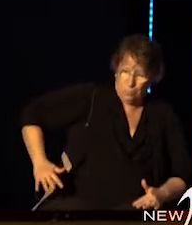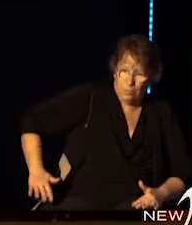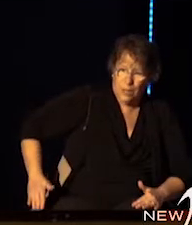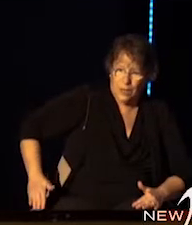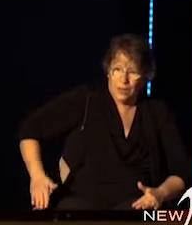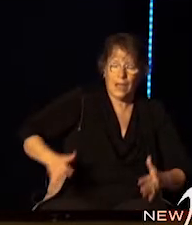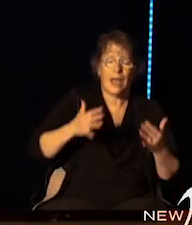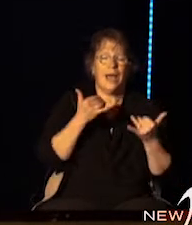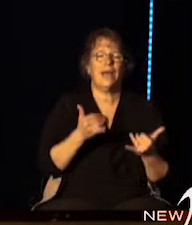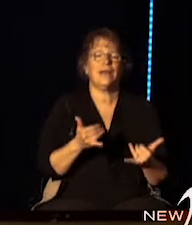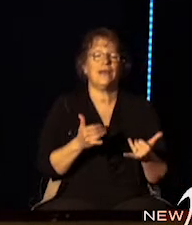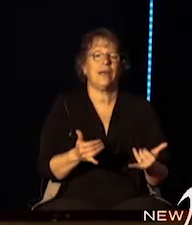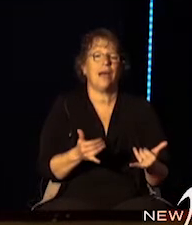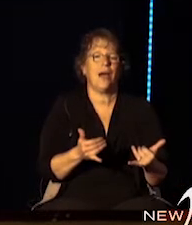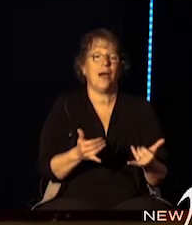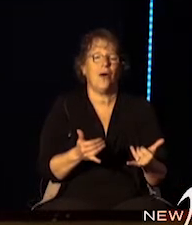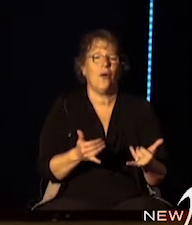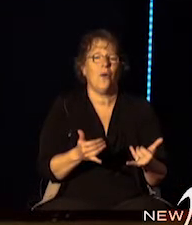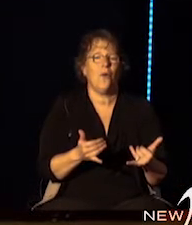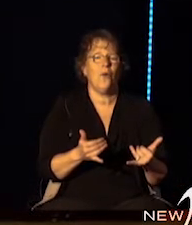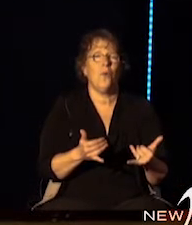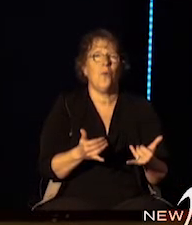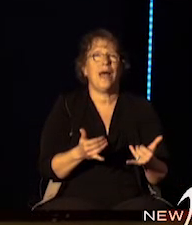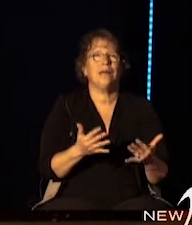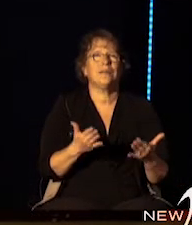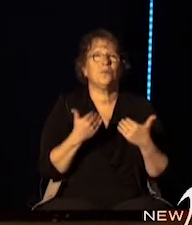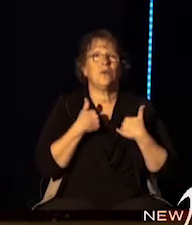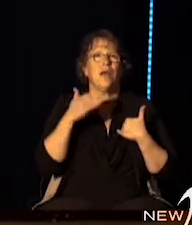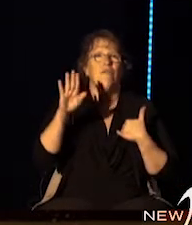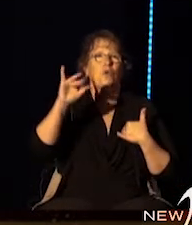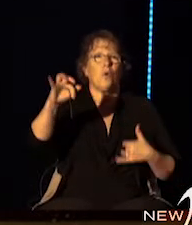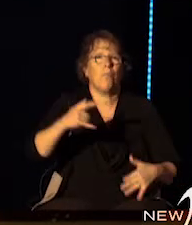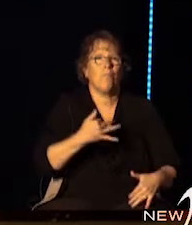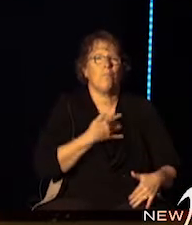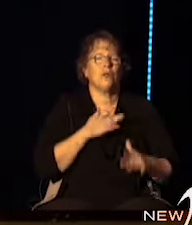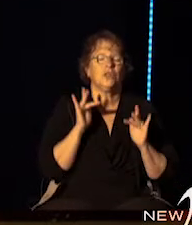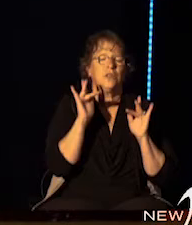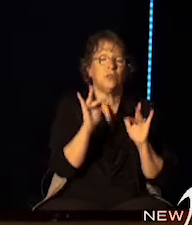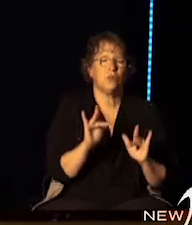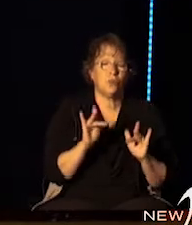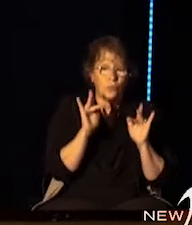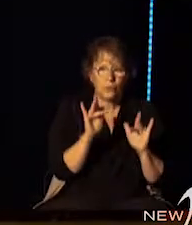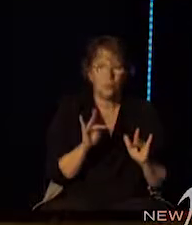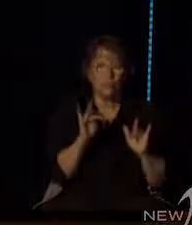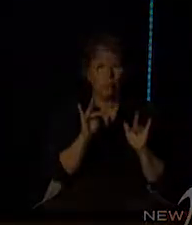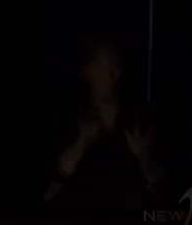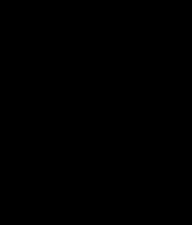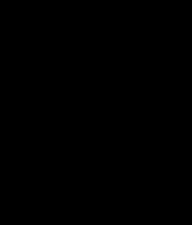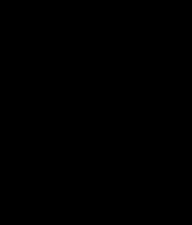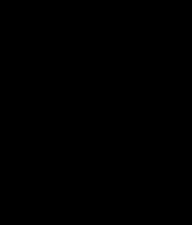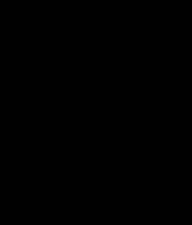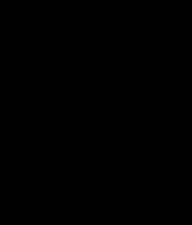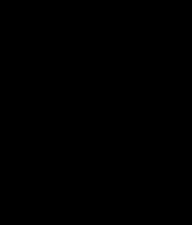grace, and may you fill us with your love for others. Jesus, we love you. Amen.